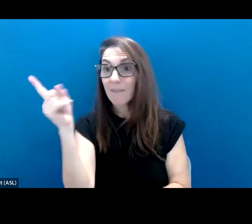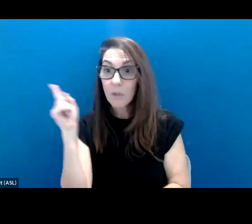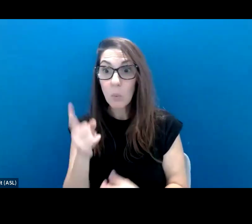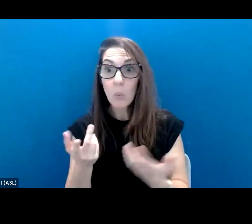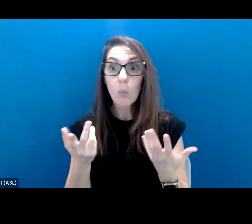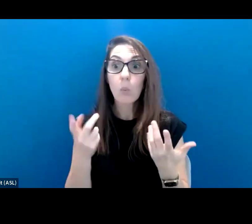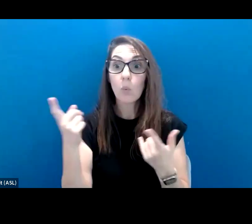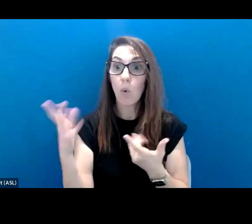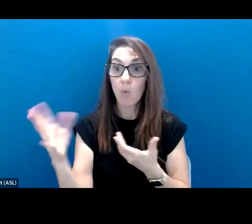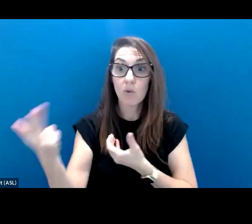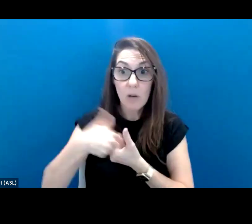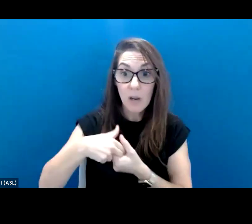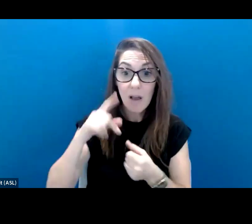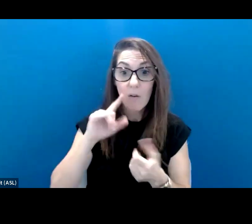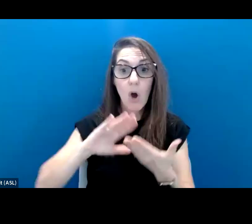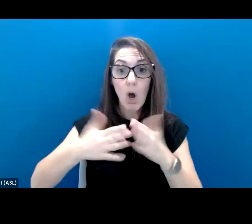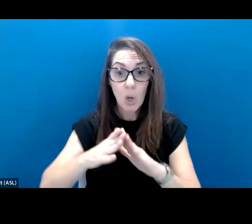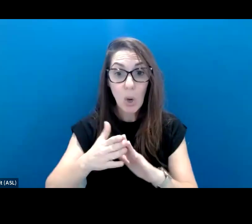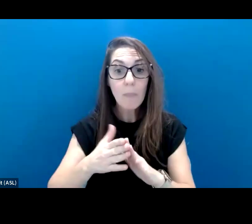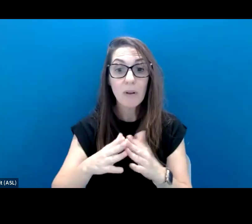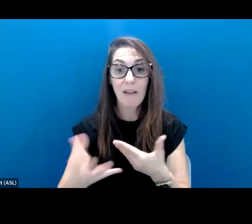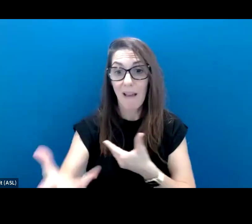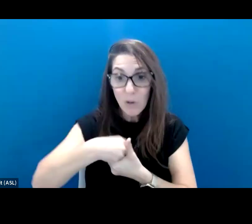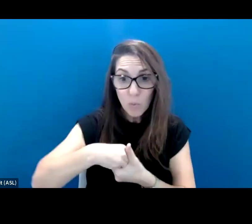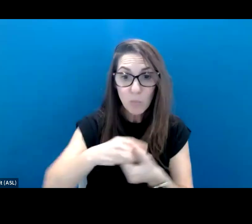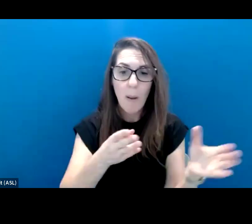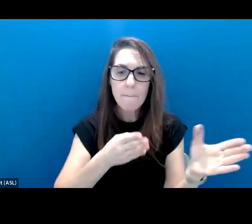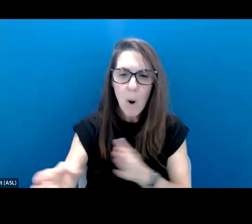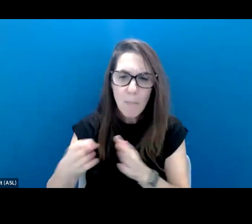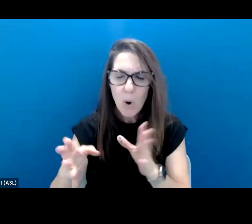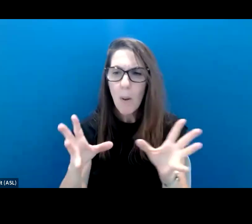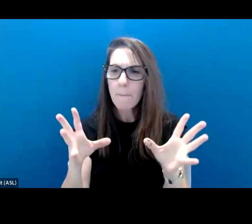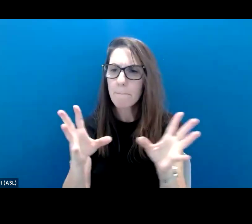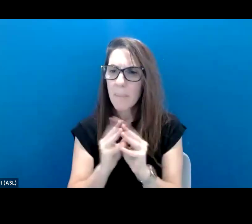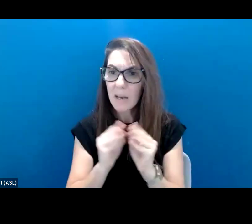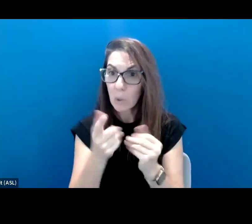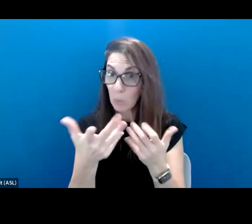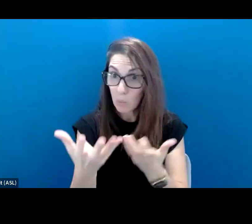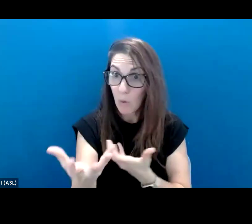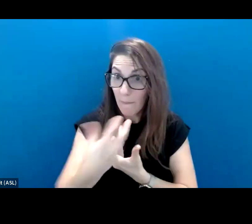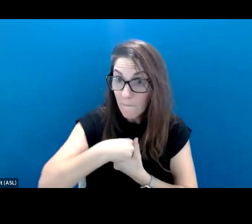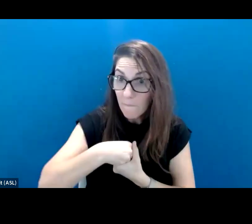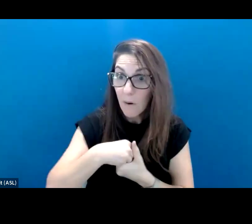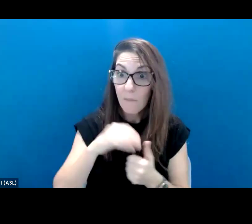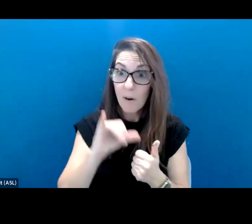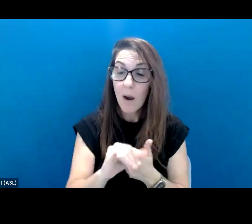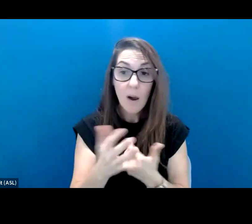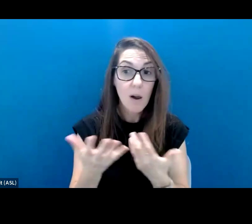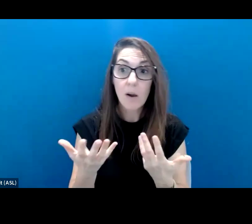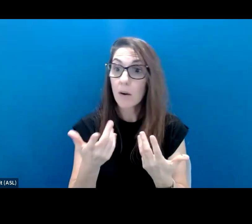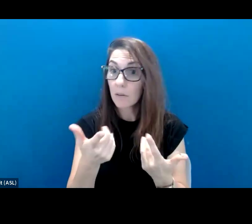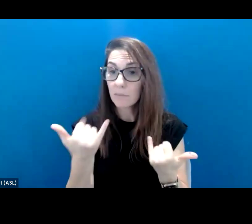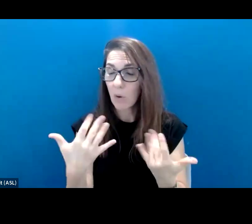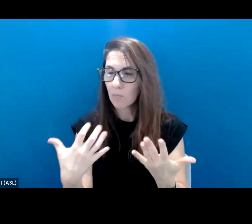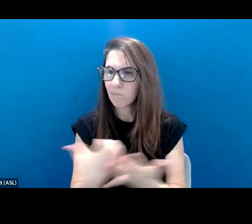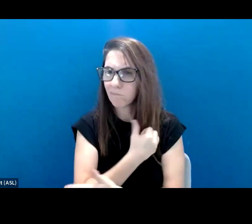the community engagement preparatory meeting who'd like to weigh in on any of these things or things that we're discussed or not discussed, this is a great opportunity